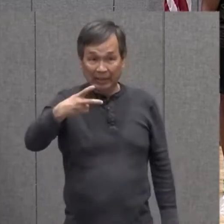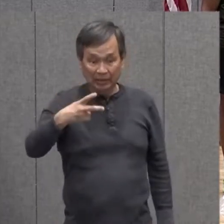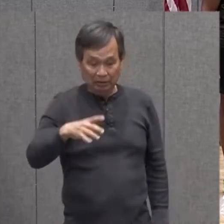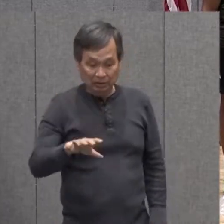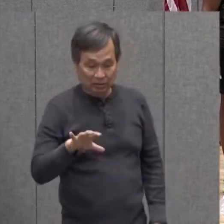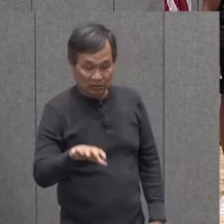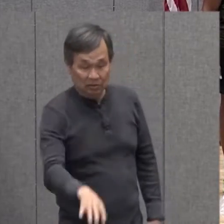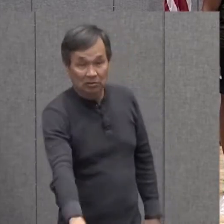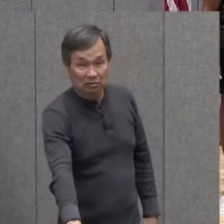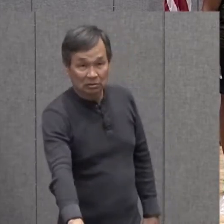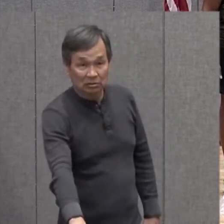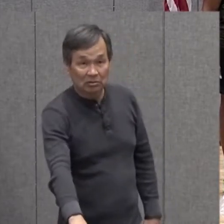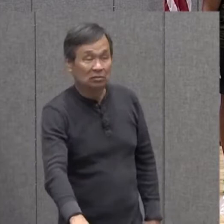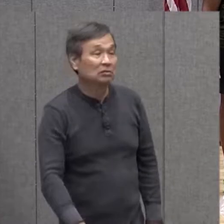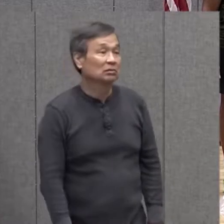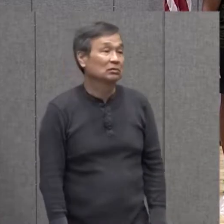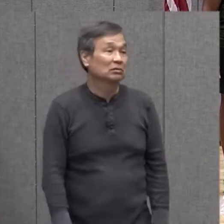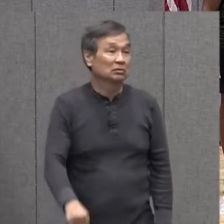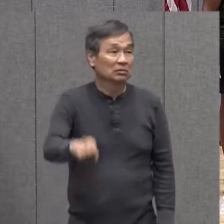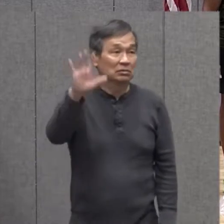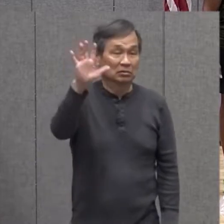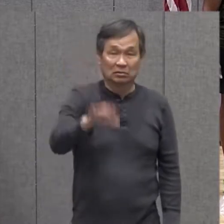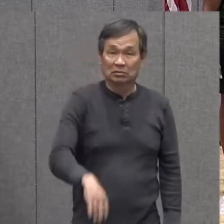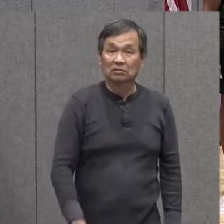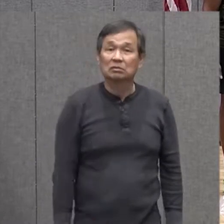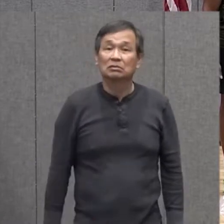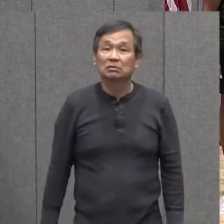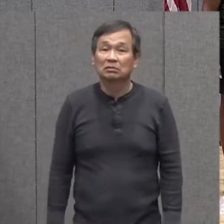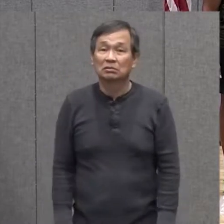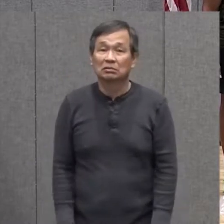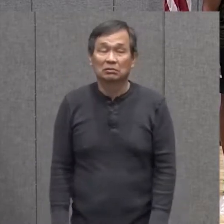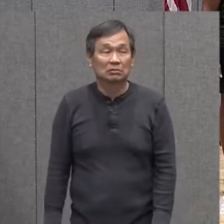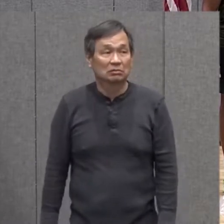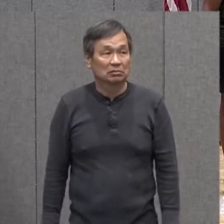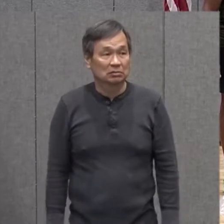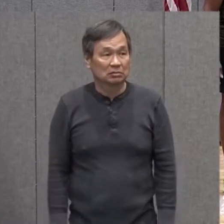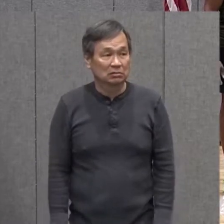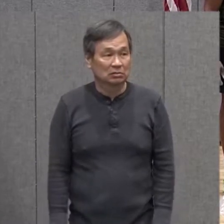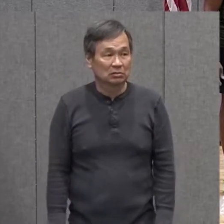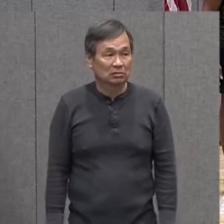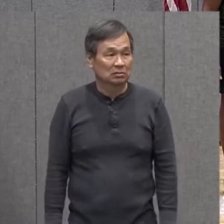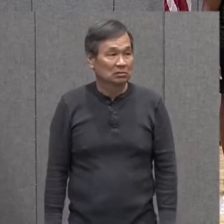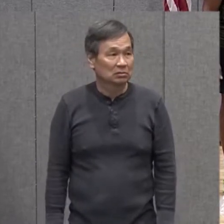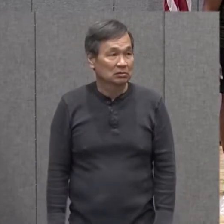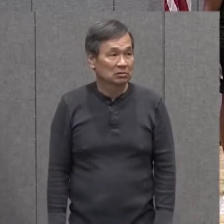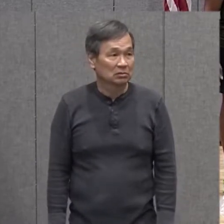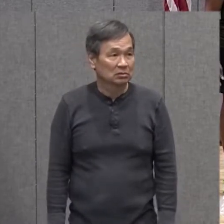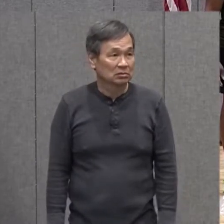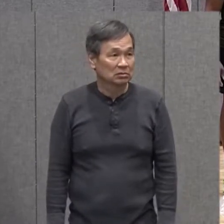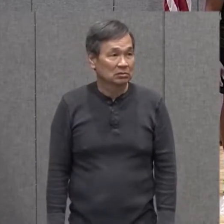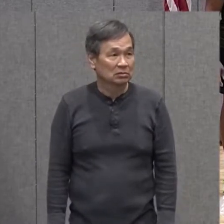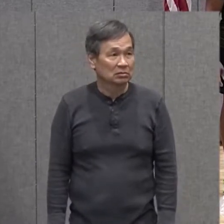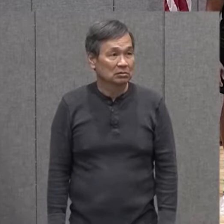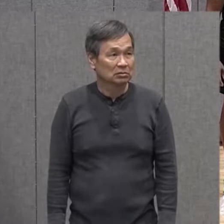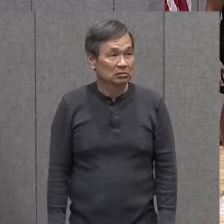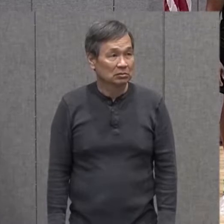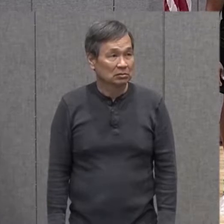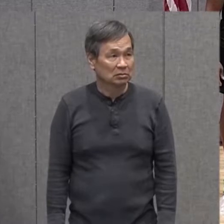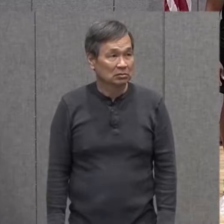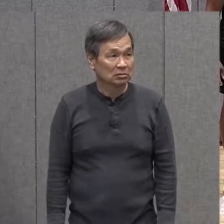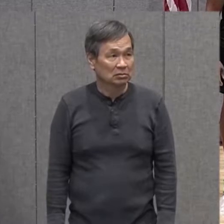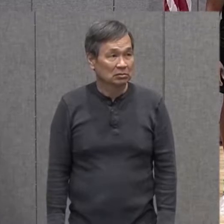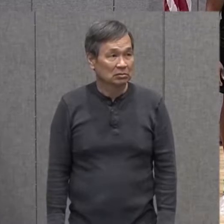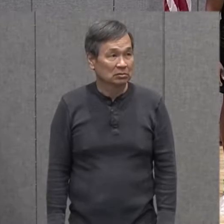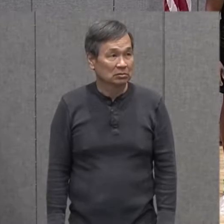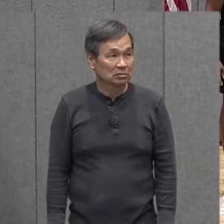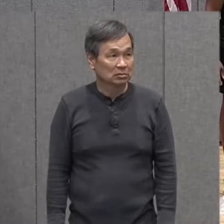second one off the floor, and then I'm going to throw it up. Okay? Entonces, vamos a empezar con las 2 bolsas en el piso. Voy a